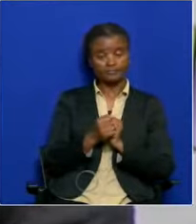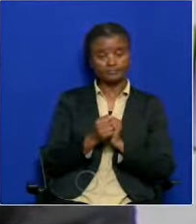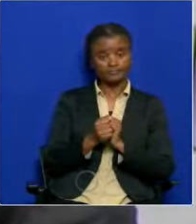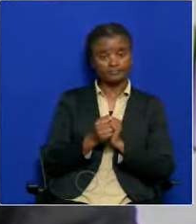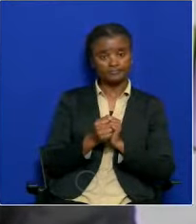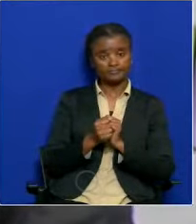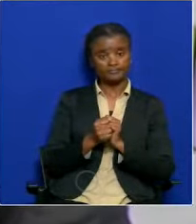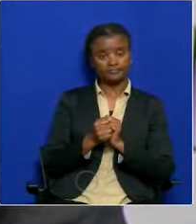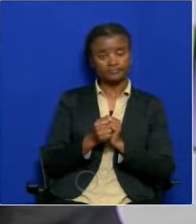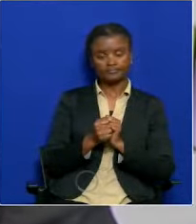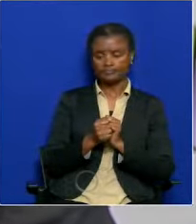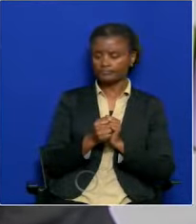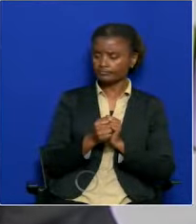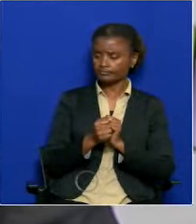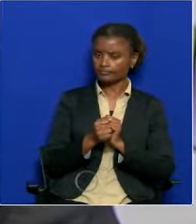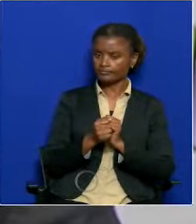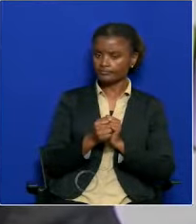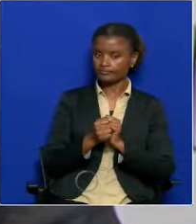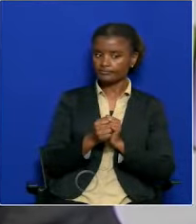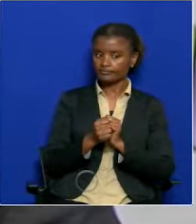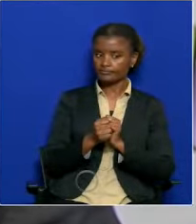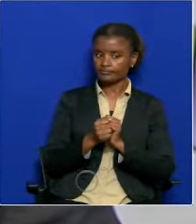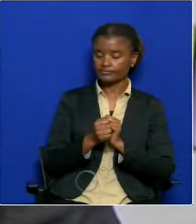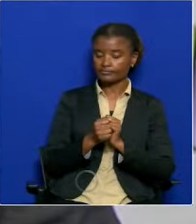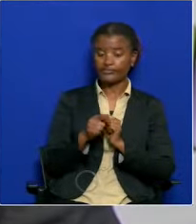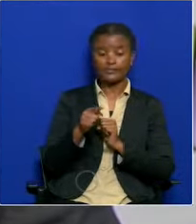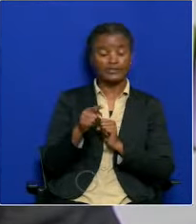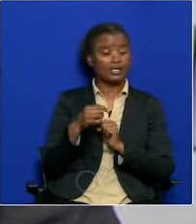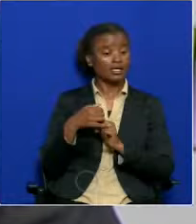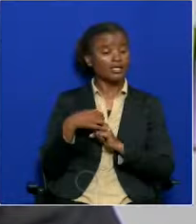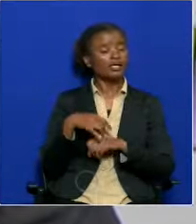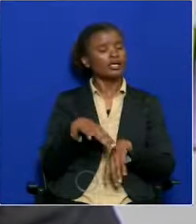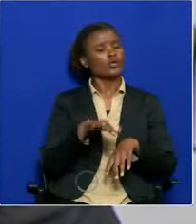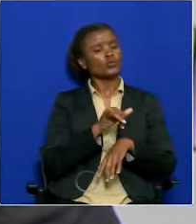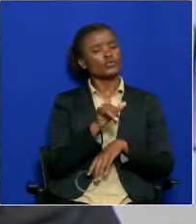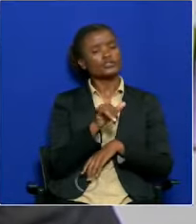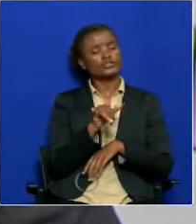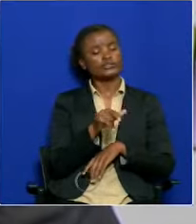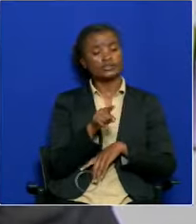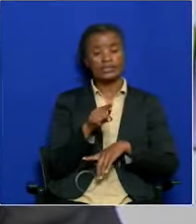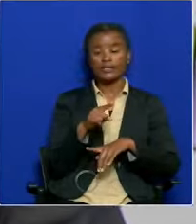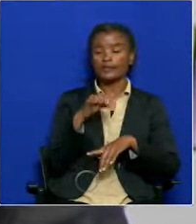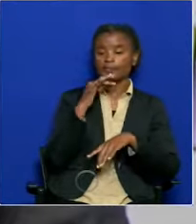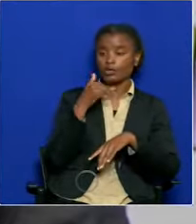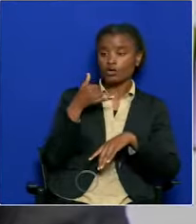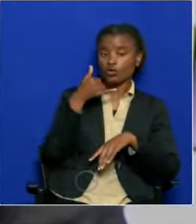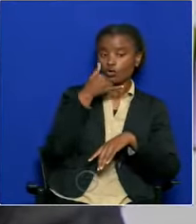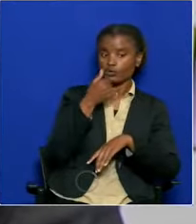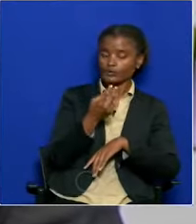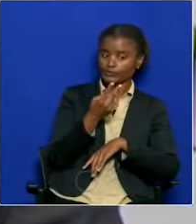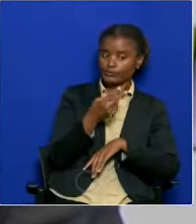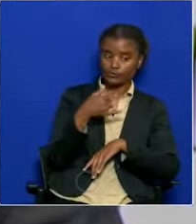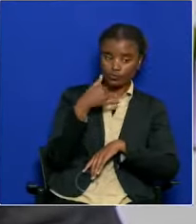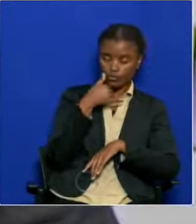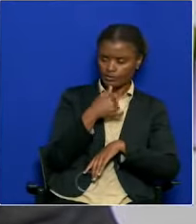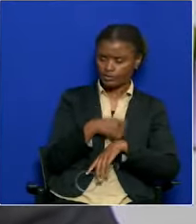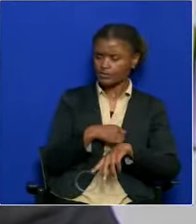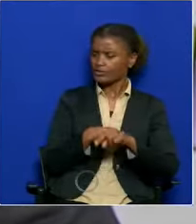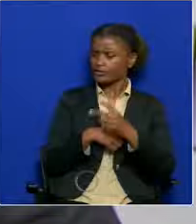Which, okay, the occasion of the 6th, The calls, the 2 calls, the